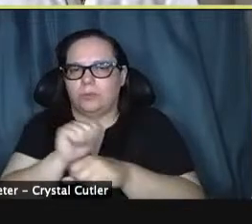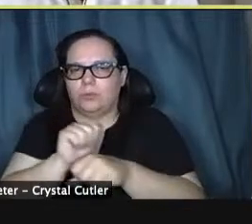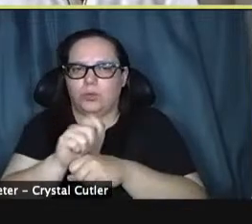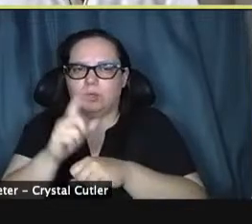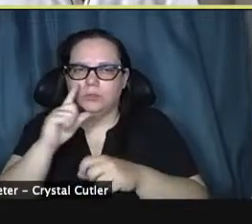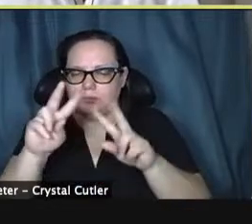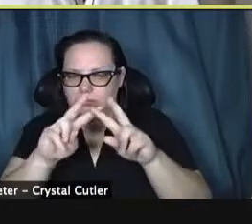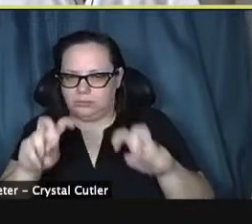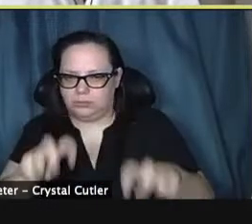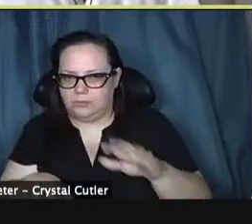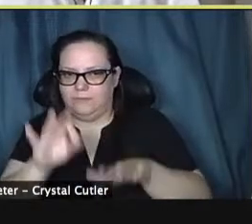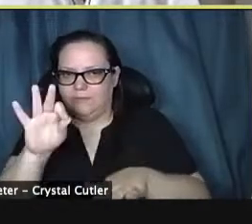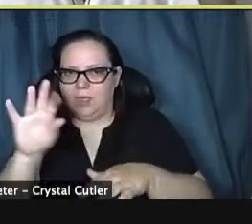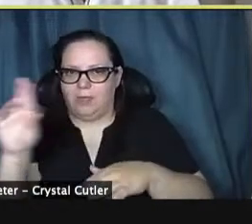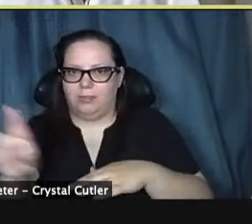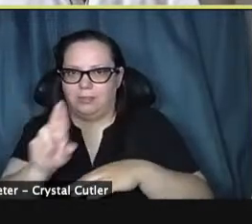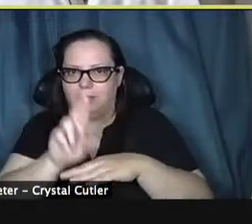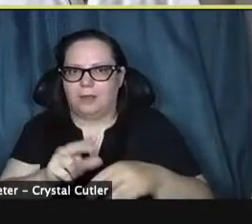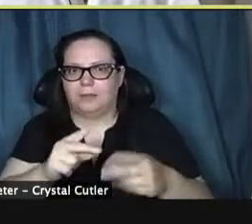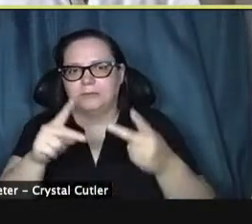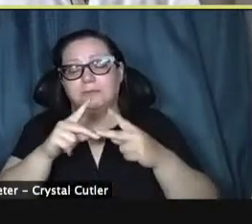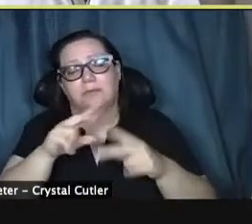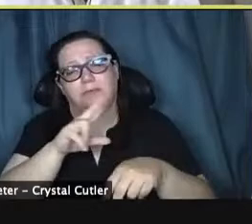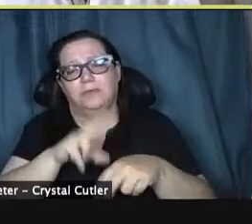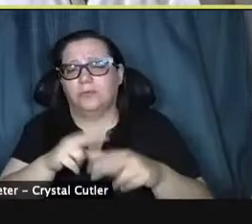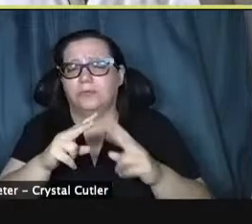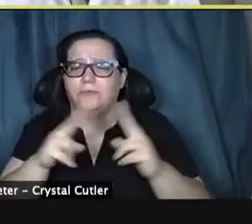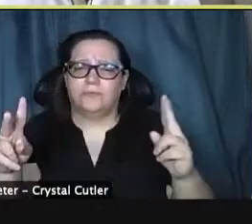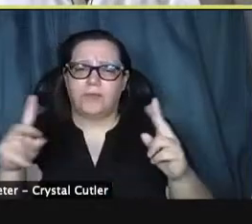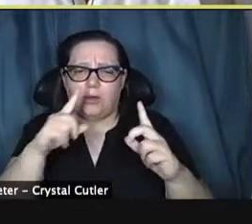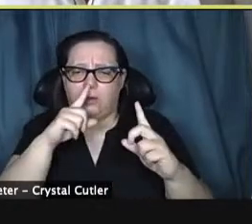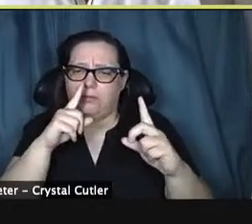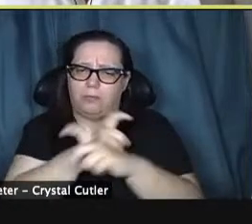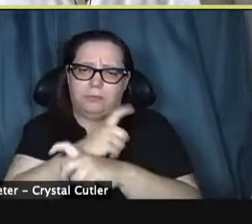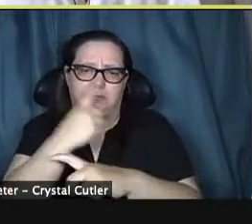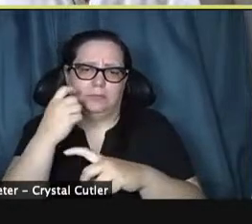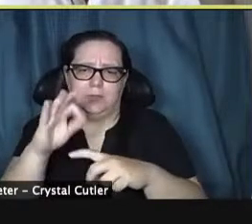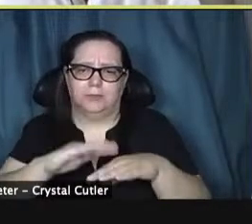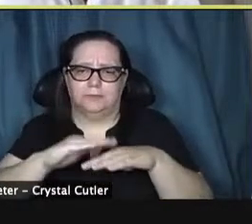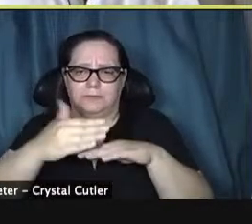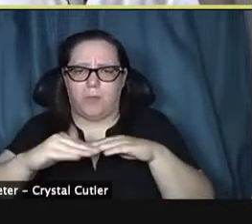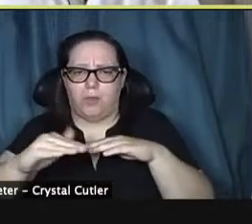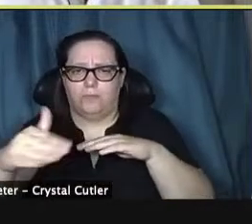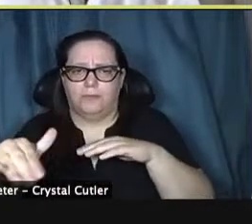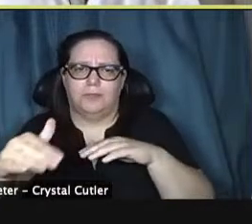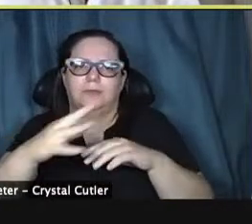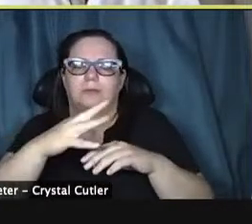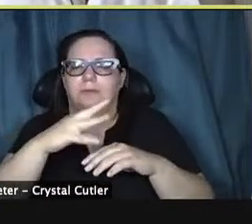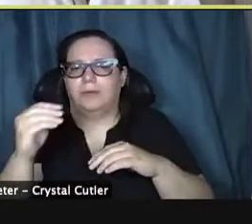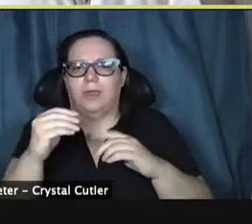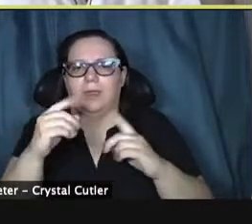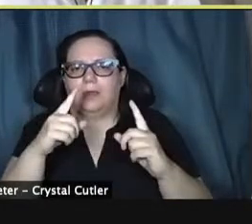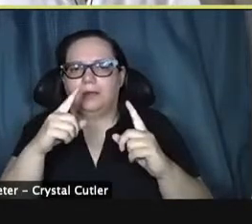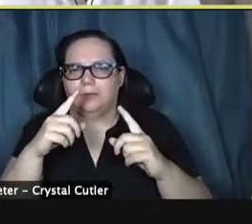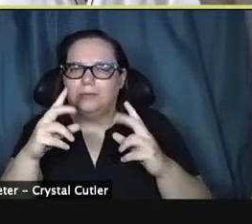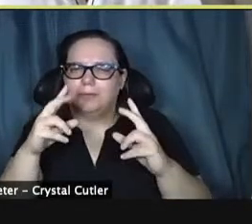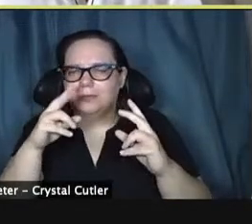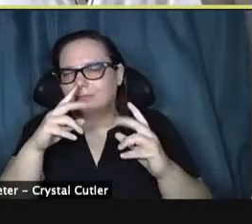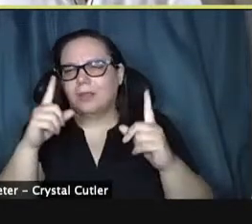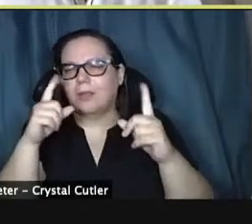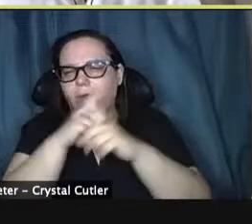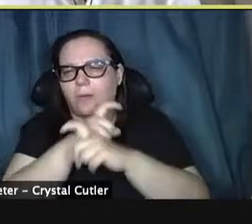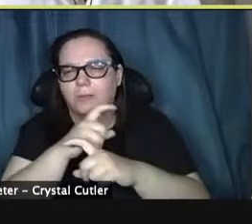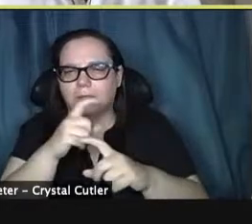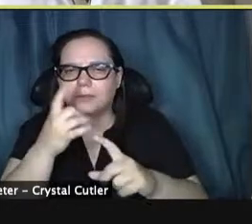site. This is extremely complex, of course, because of the topography and the complex illumination situation